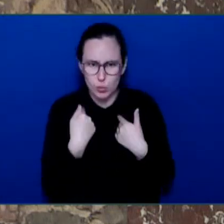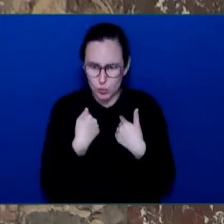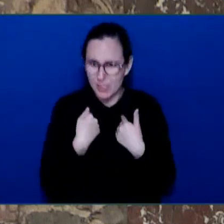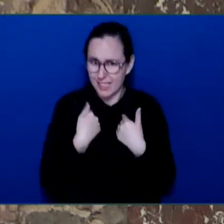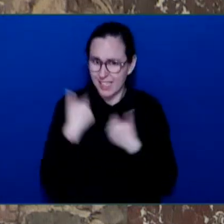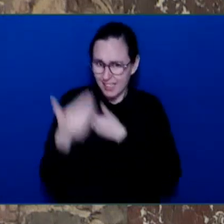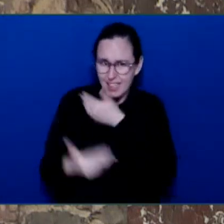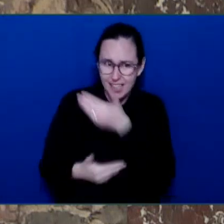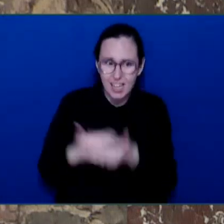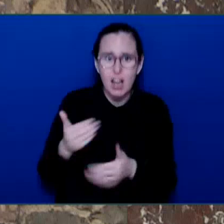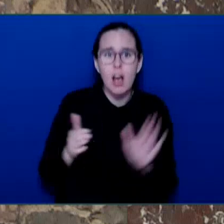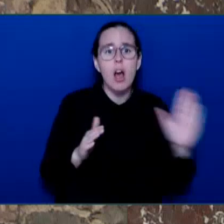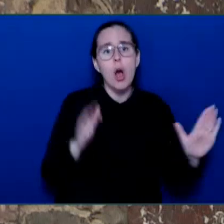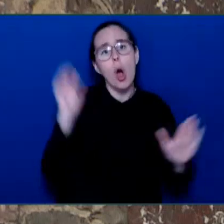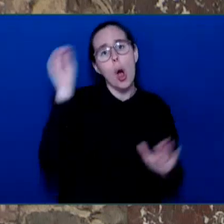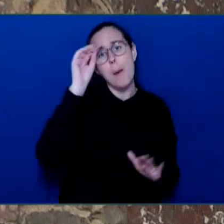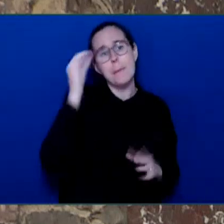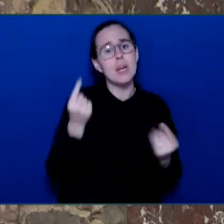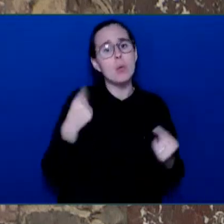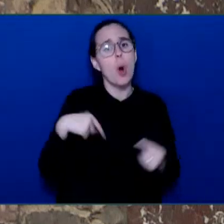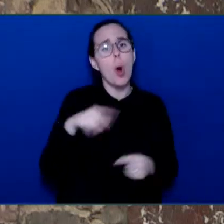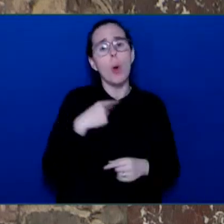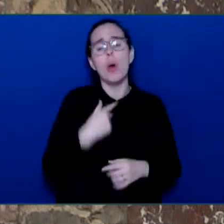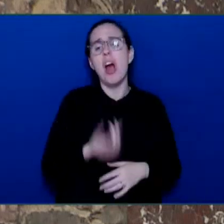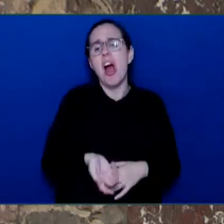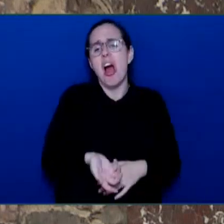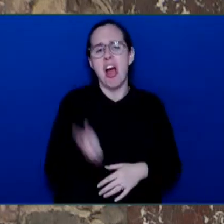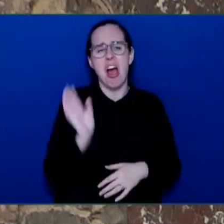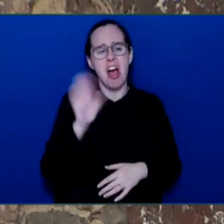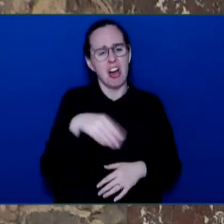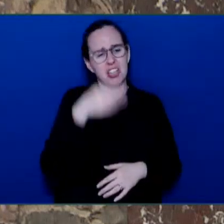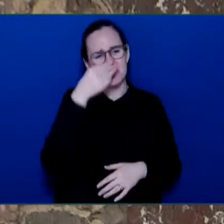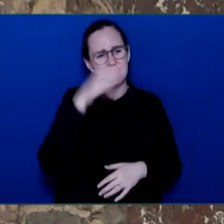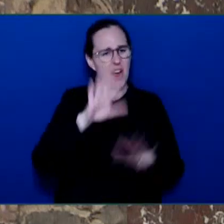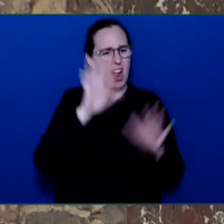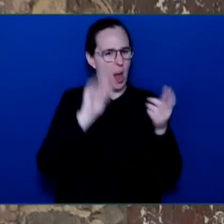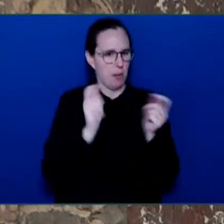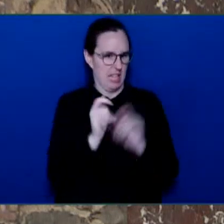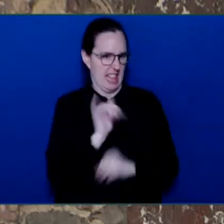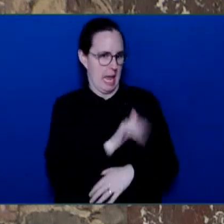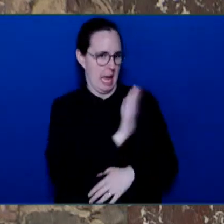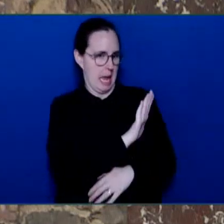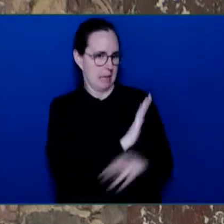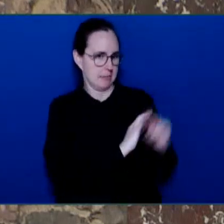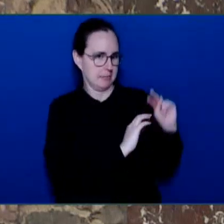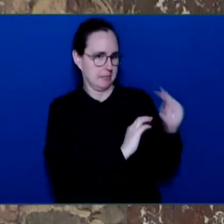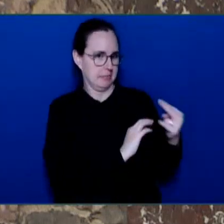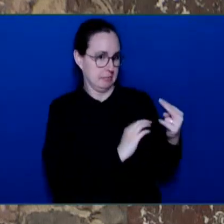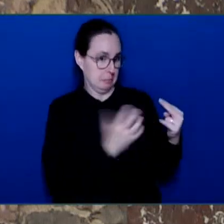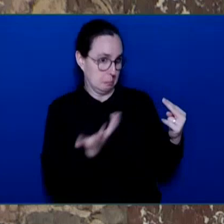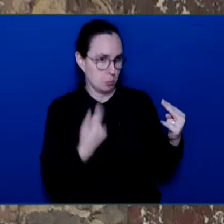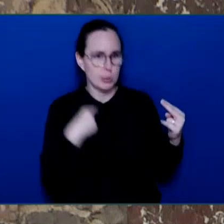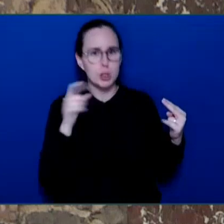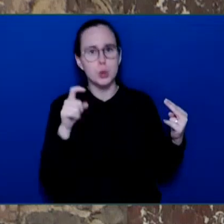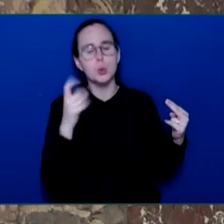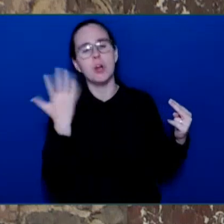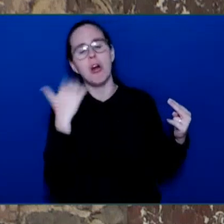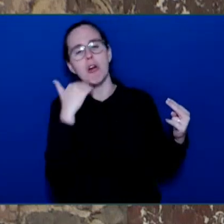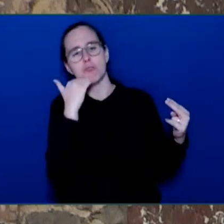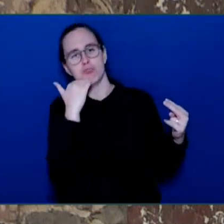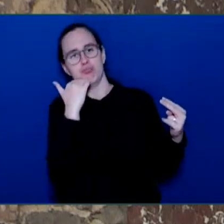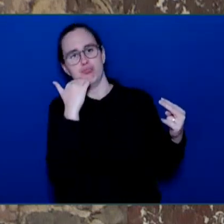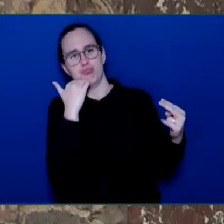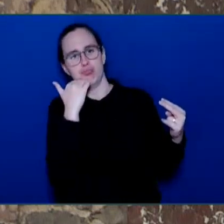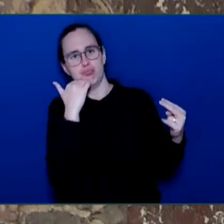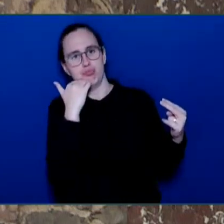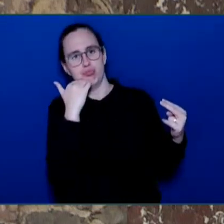out of the BCUP caucus, is now the official position of the BCUP as well, that we shouldn't take climate action. And